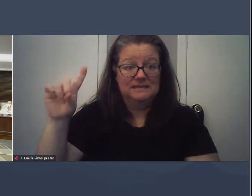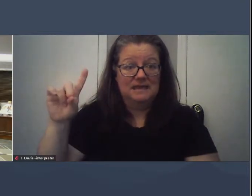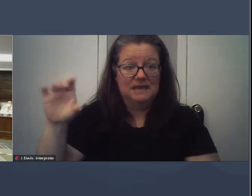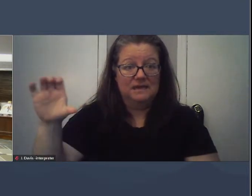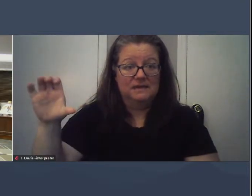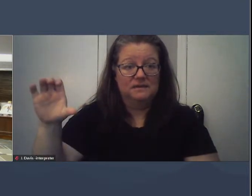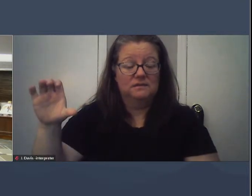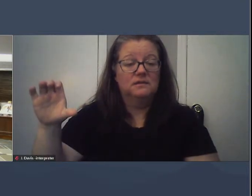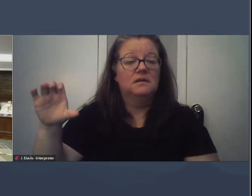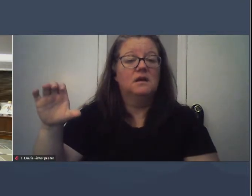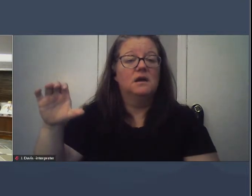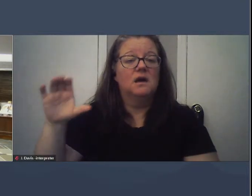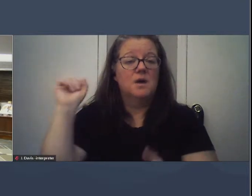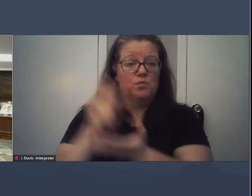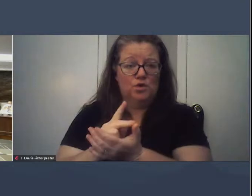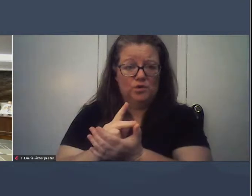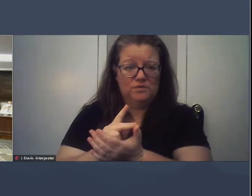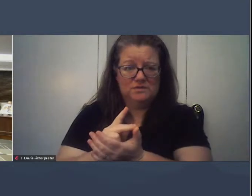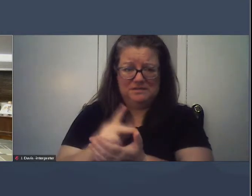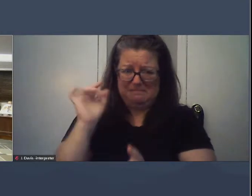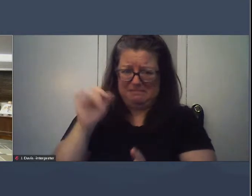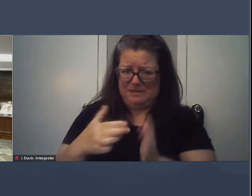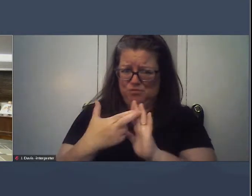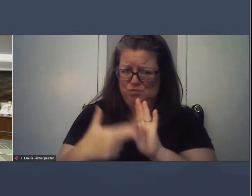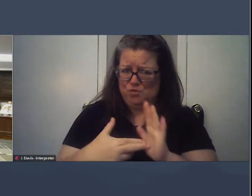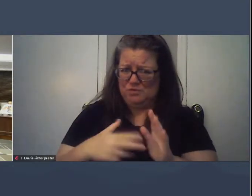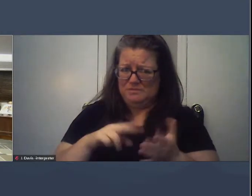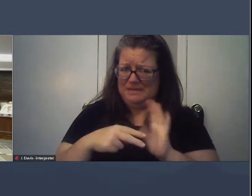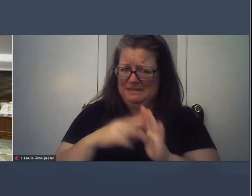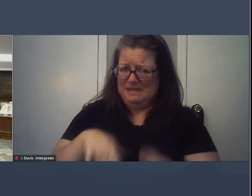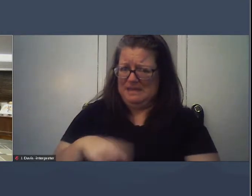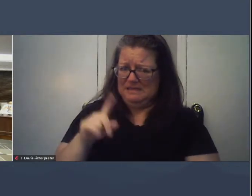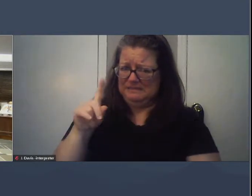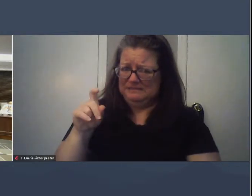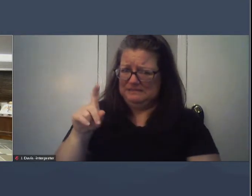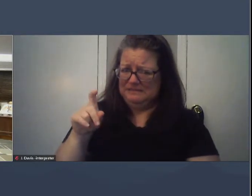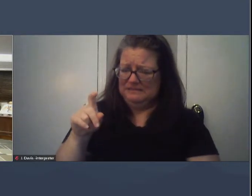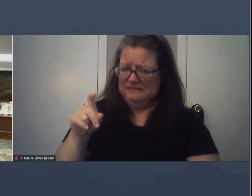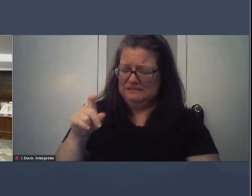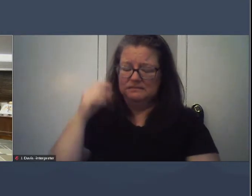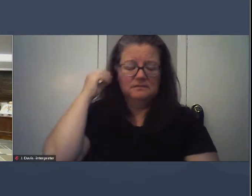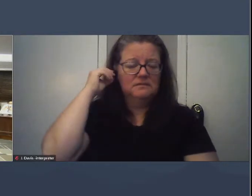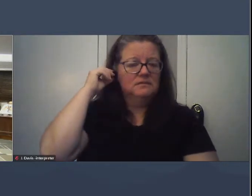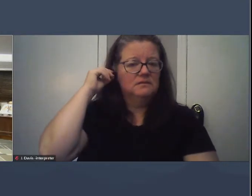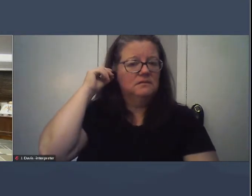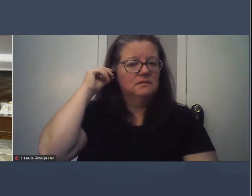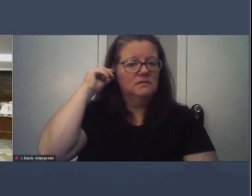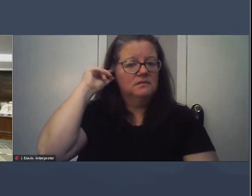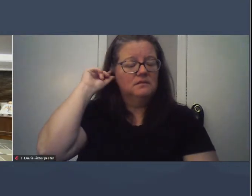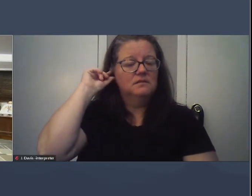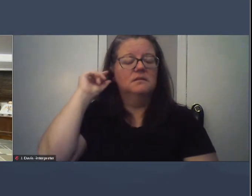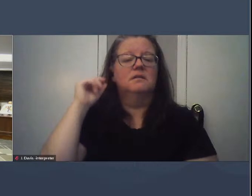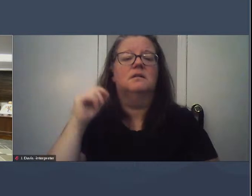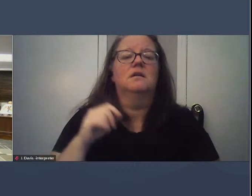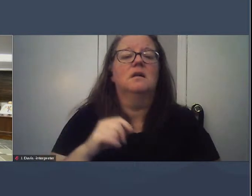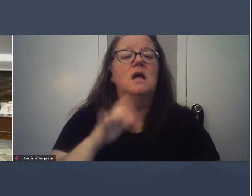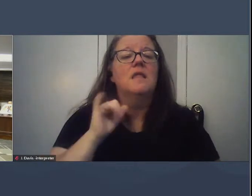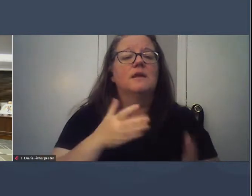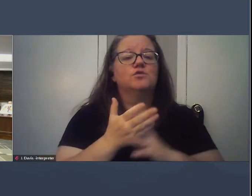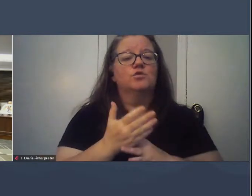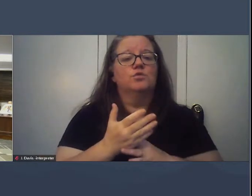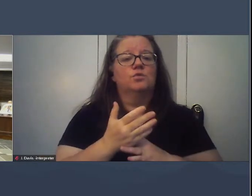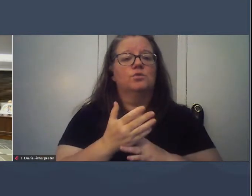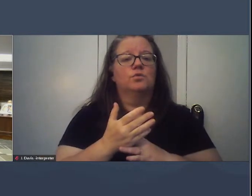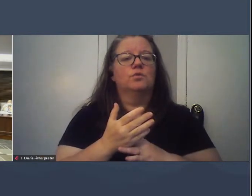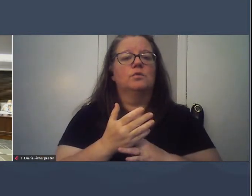I think that's what the regulations indicate. Yeah. They go through the Shelby County Health Department